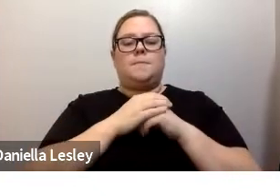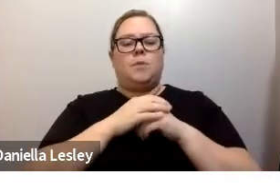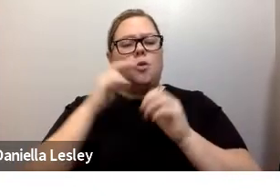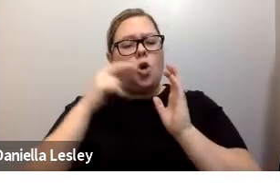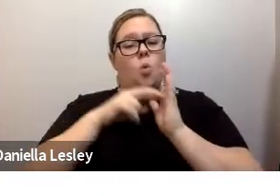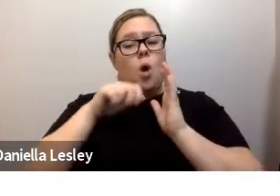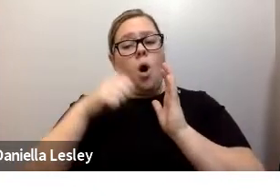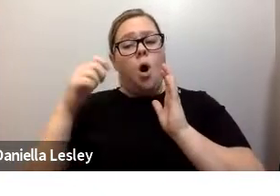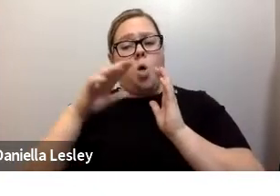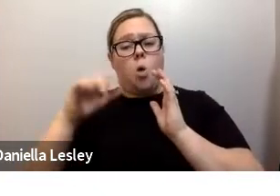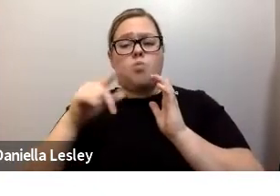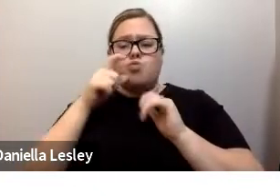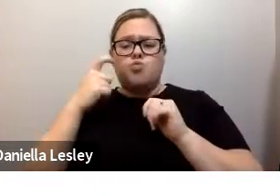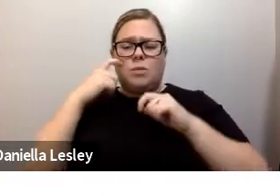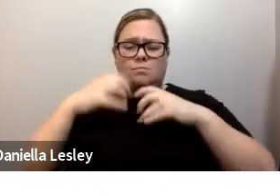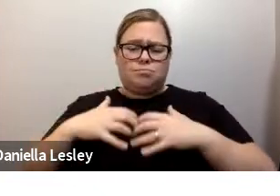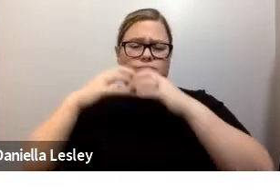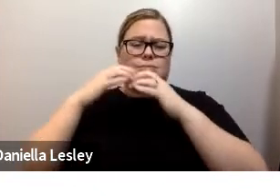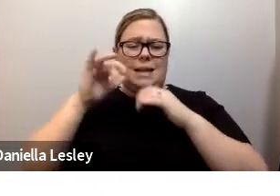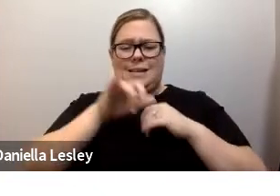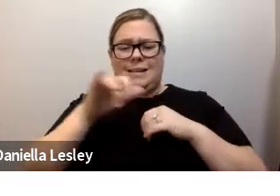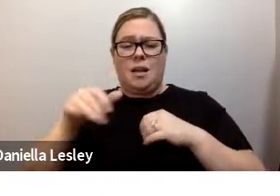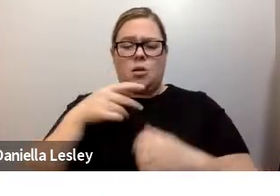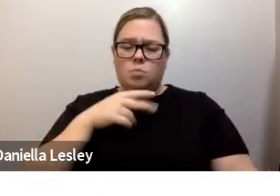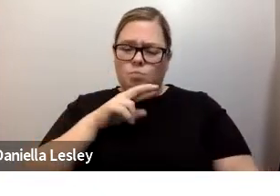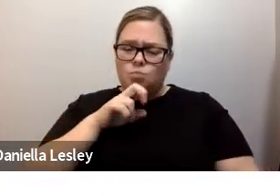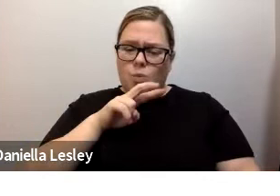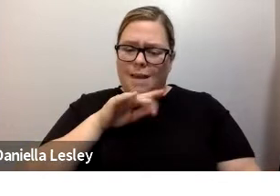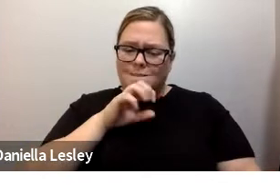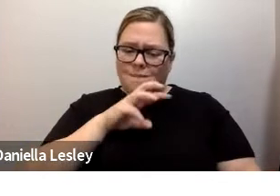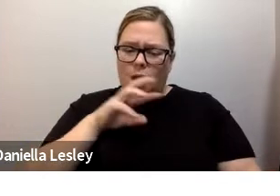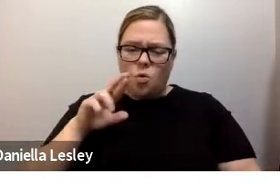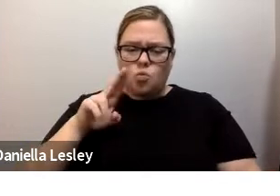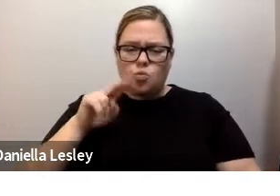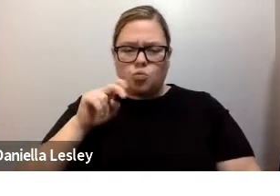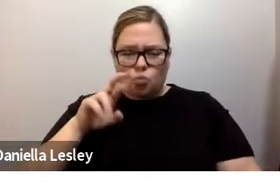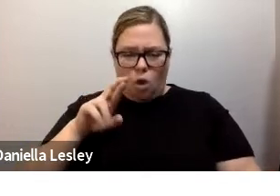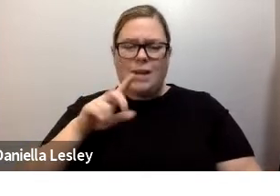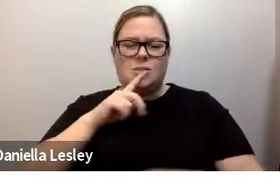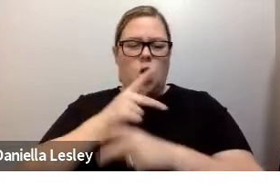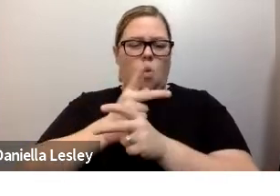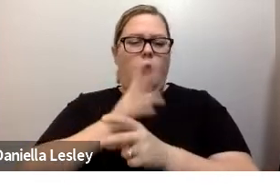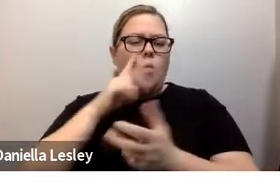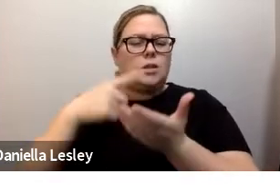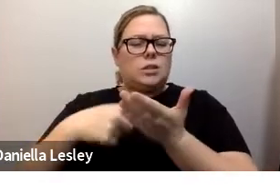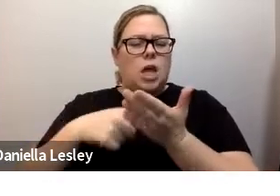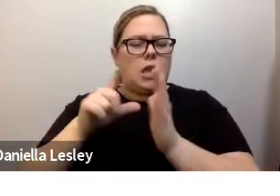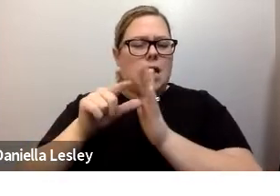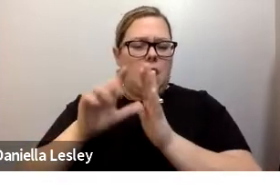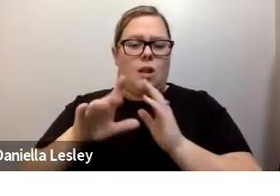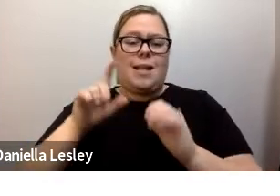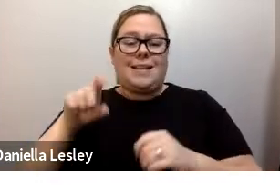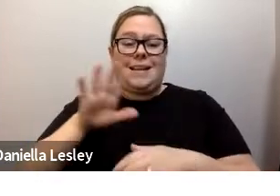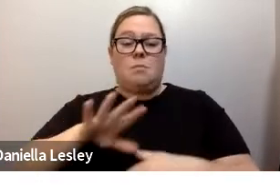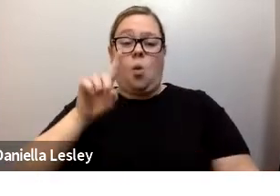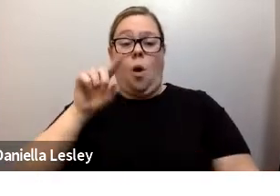have recently emerged in this space, 3D Rudder is a product that I'll talk about a little bit later on. They needed about 1.5